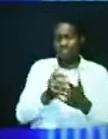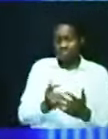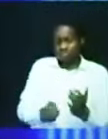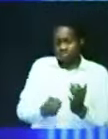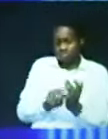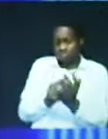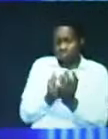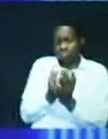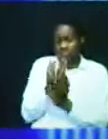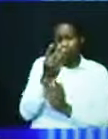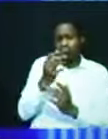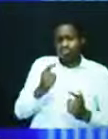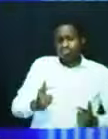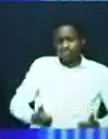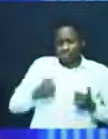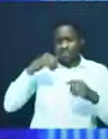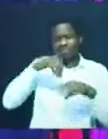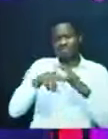life.